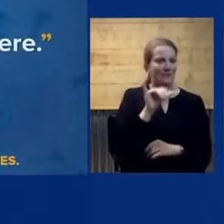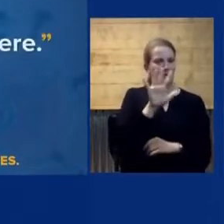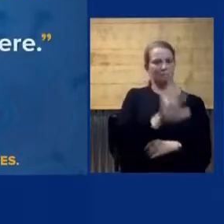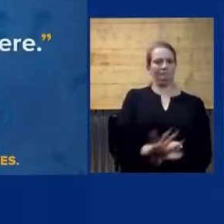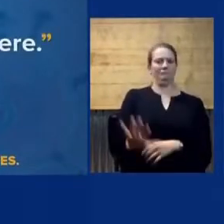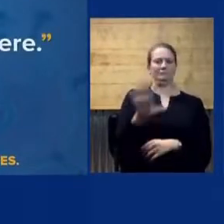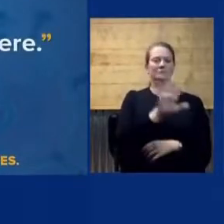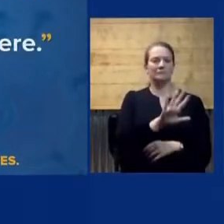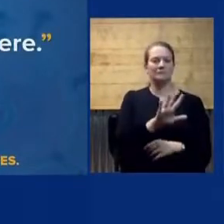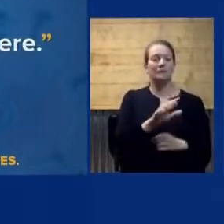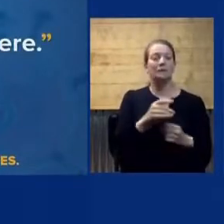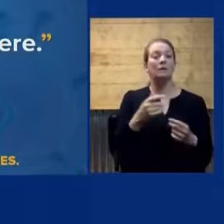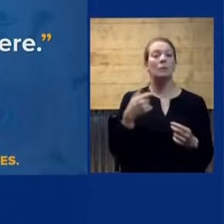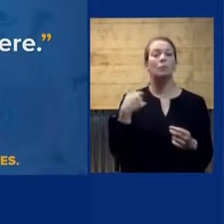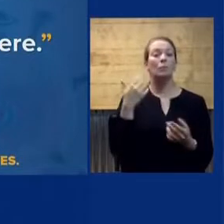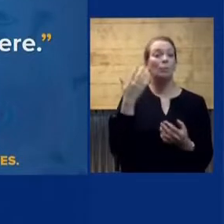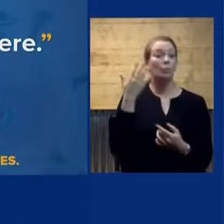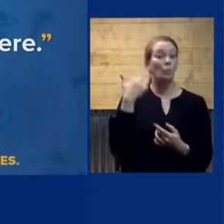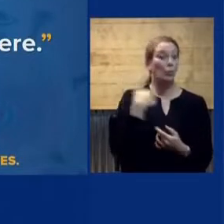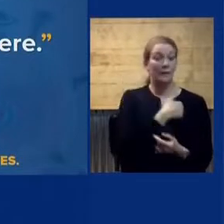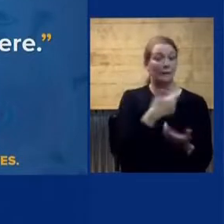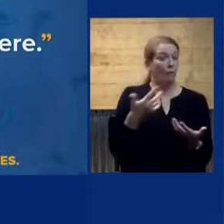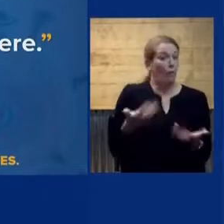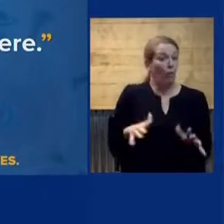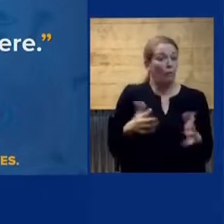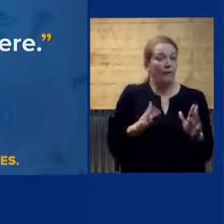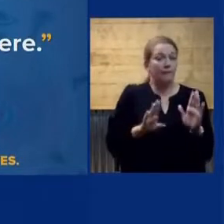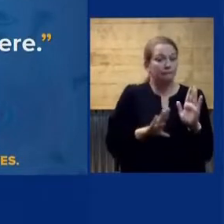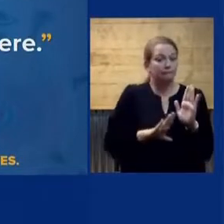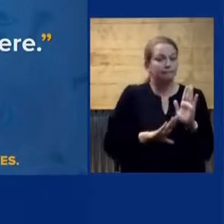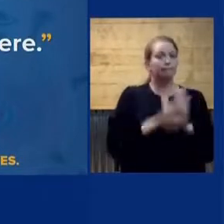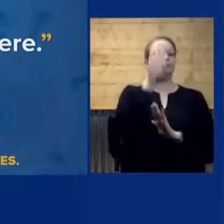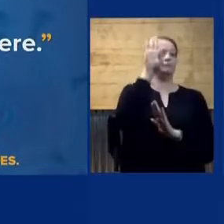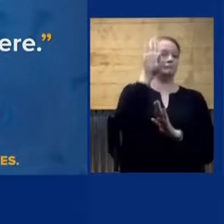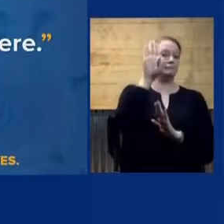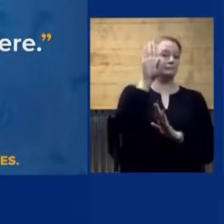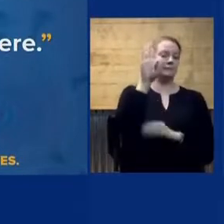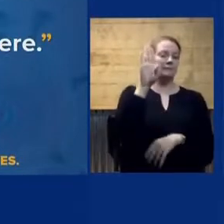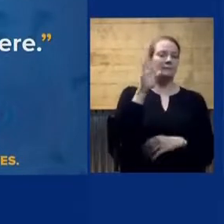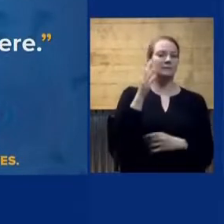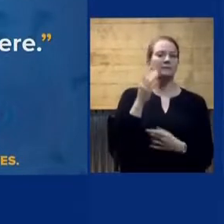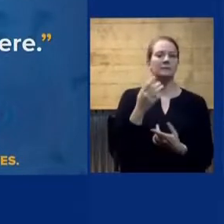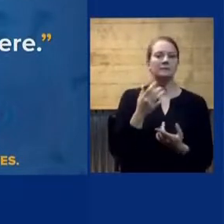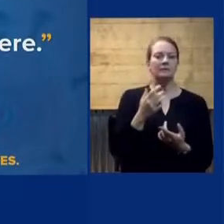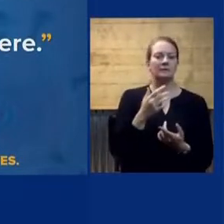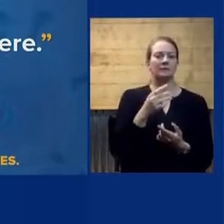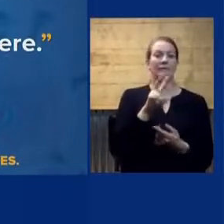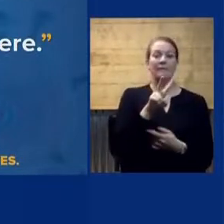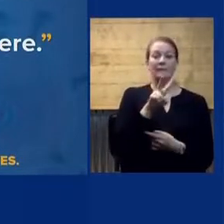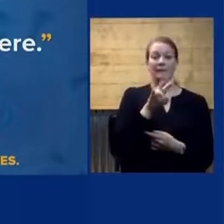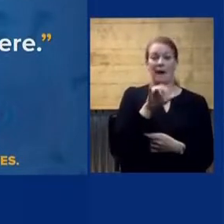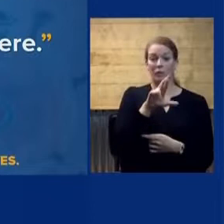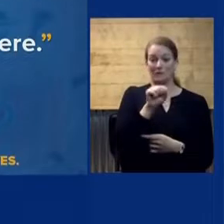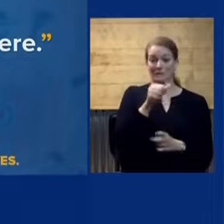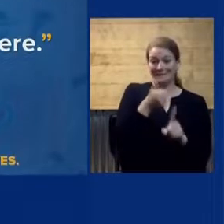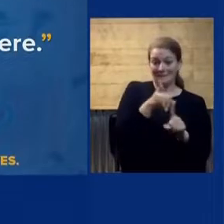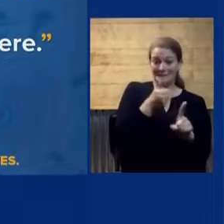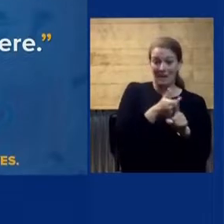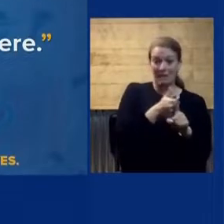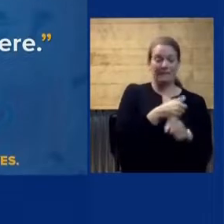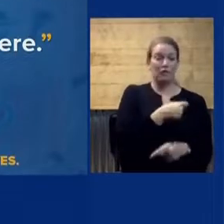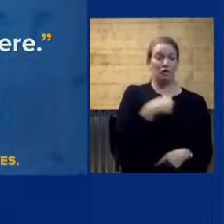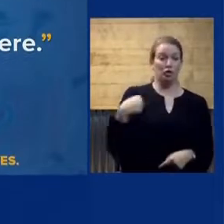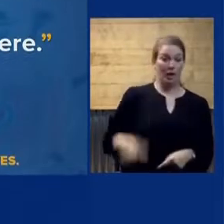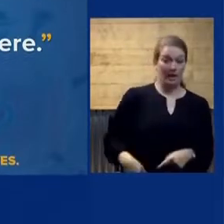that spike because the virus went from China to Europe, and we now understand that the planet